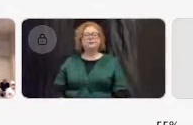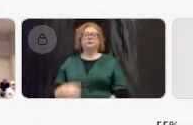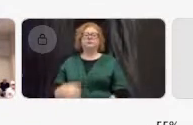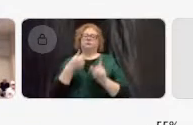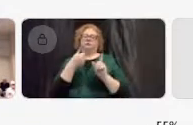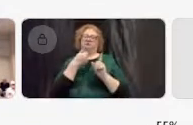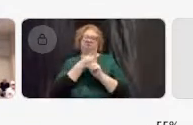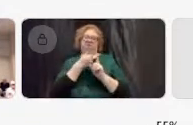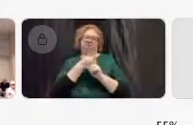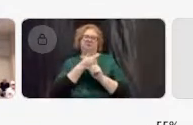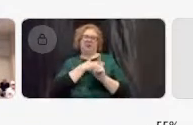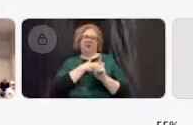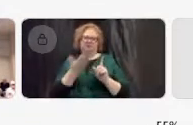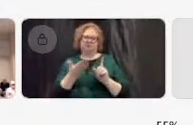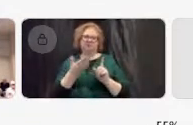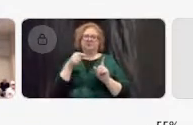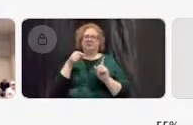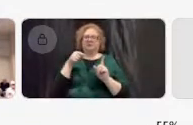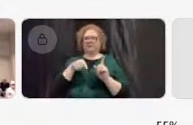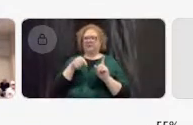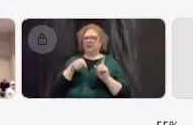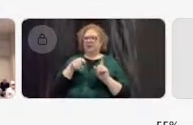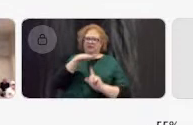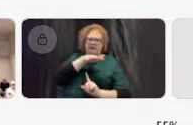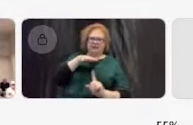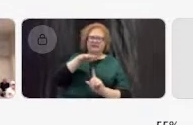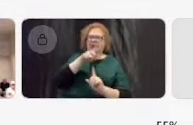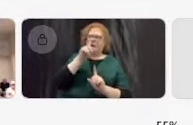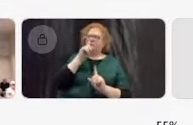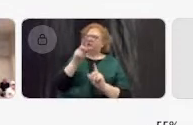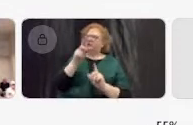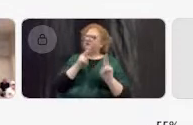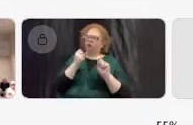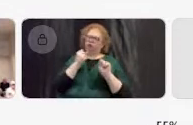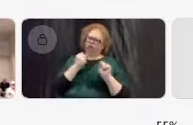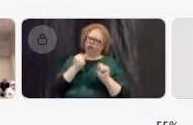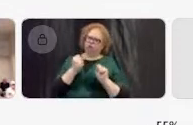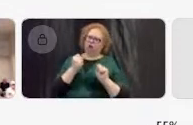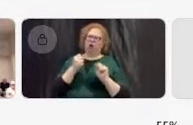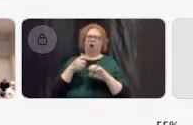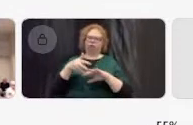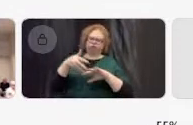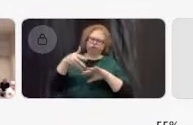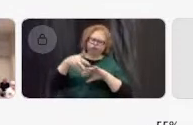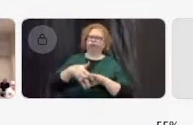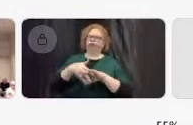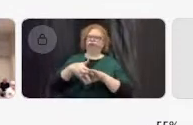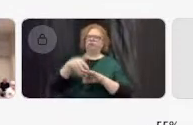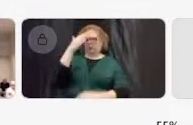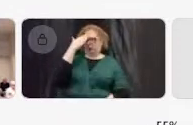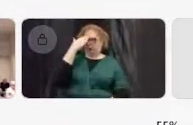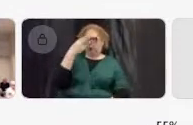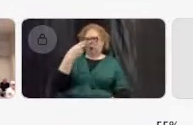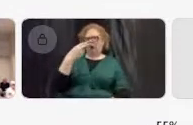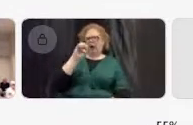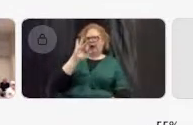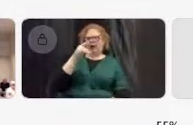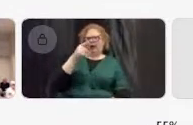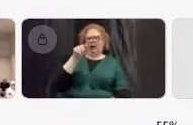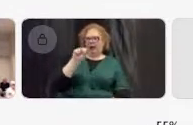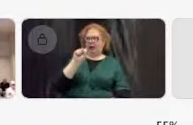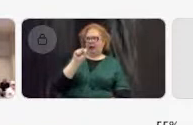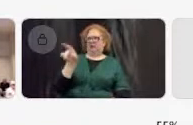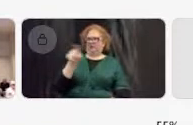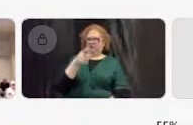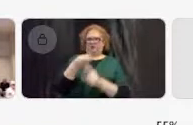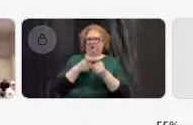a very stable neighborhood. The history of the Heights, anybody who's from Little Rock, as I am, I'm a lifelong